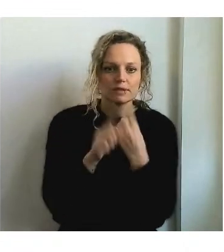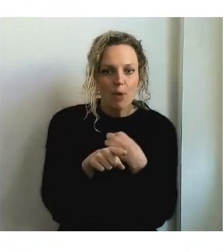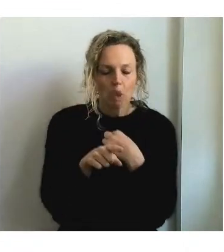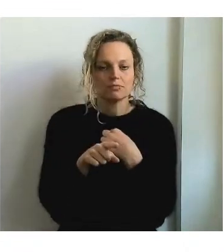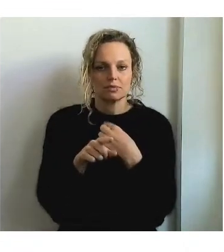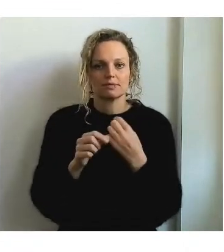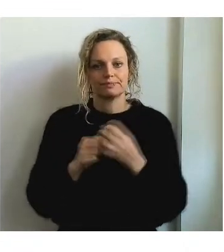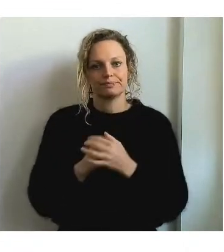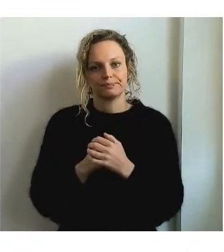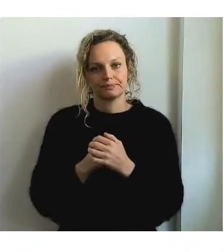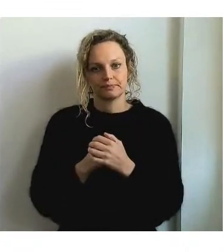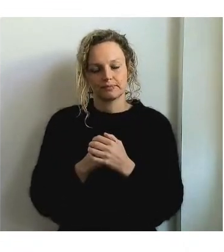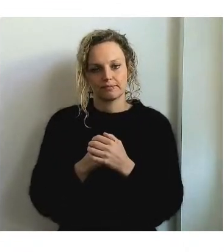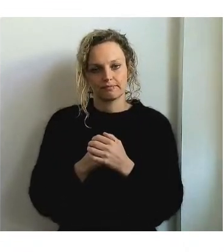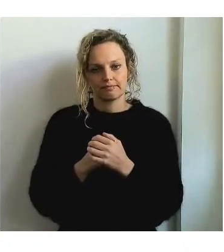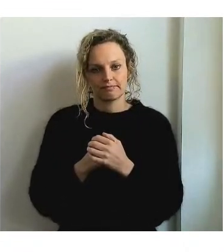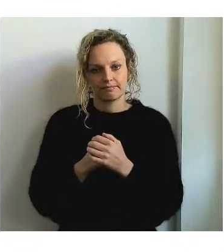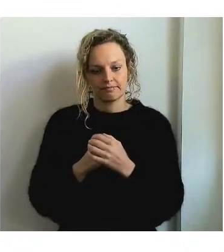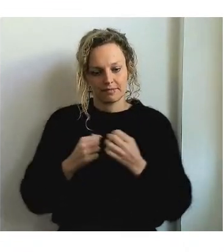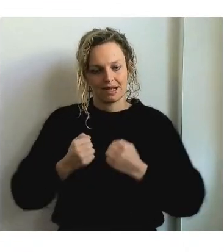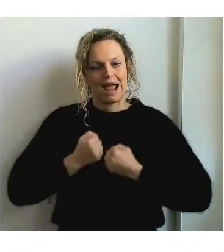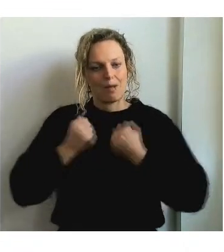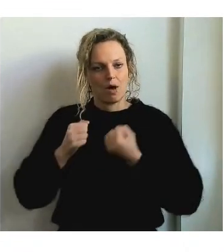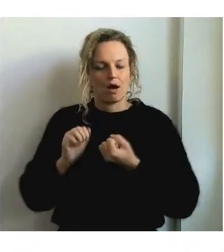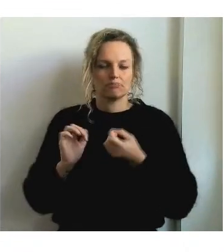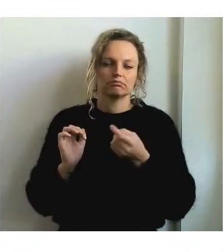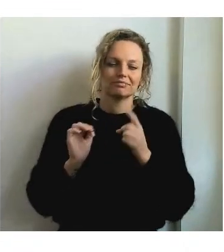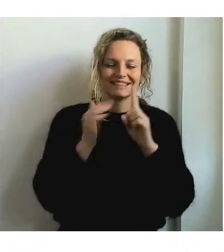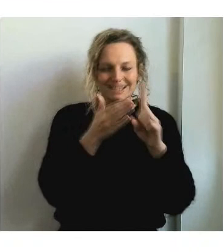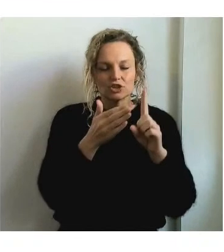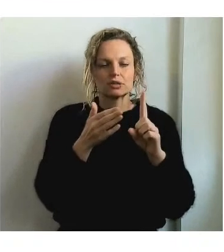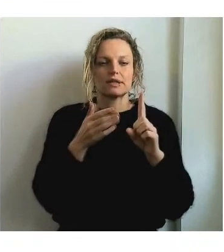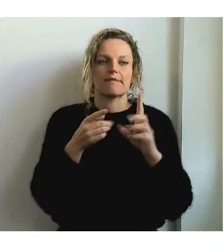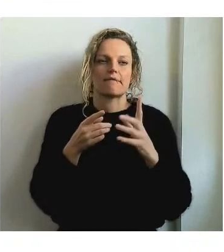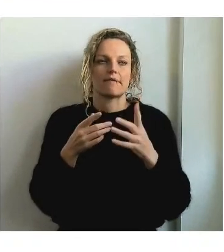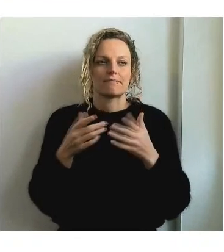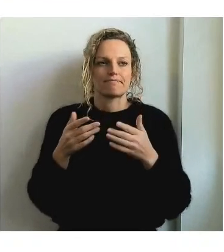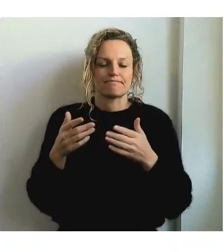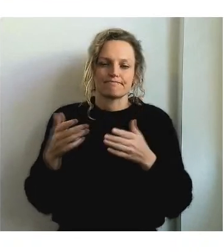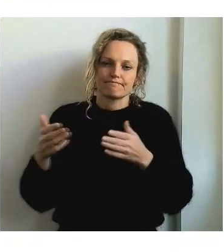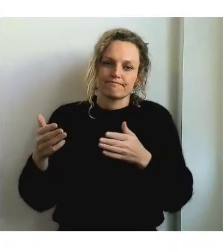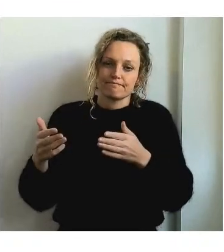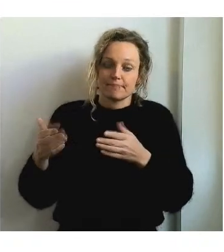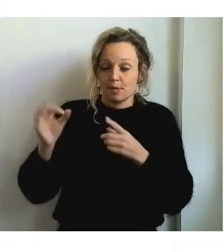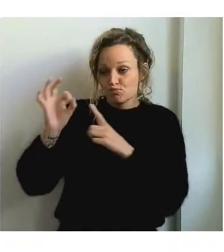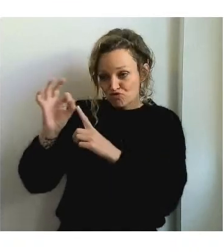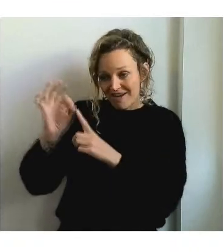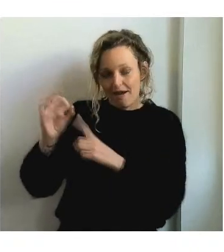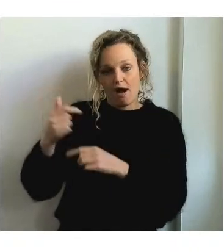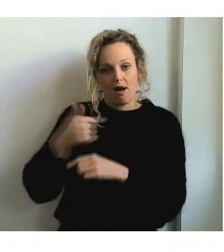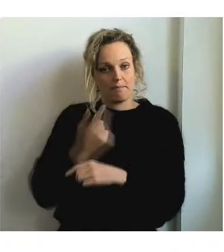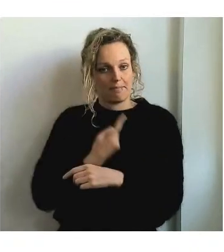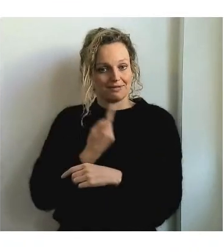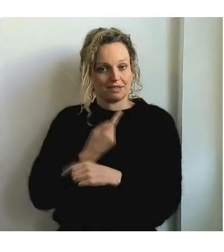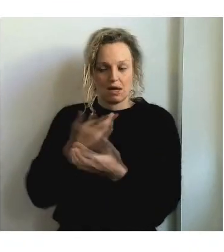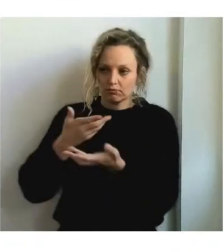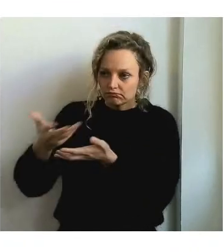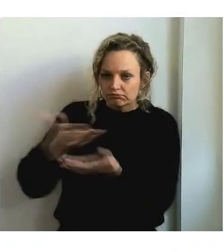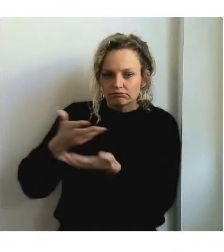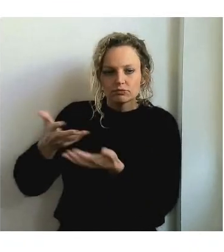think from early on in our conversations, one of the things that I know Priya and I talked about is setting up